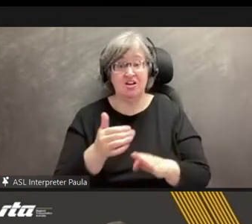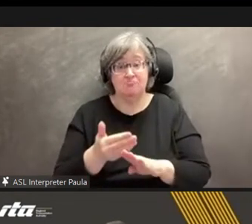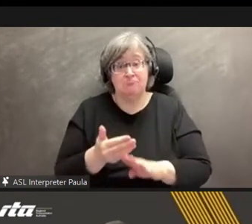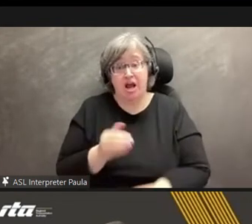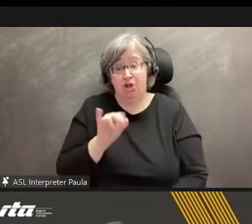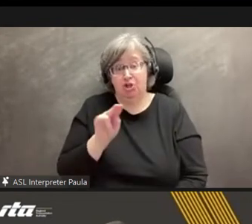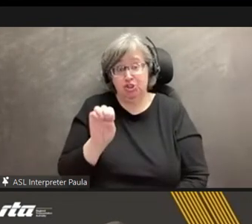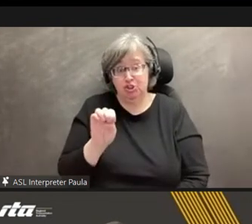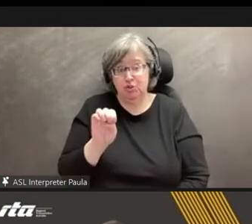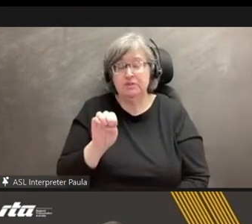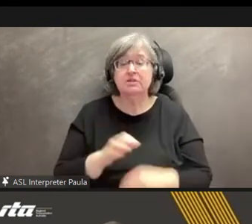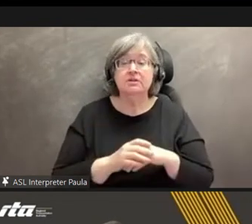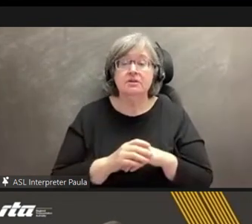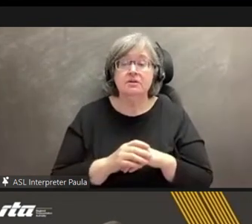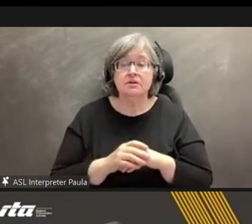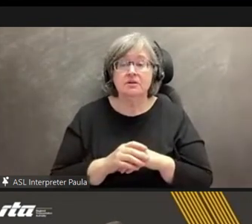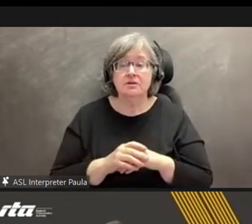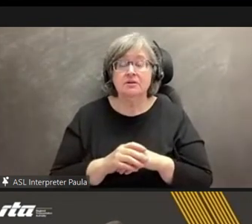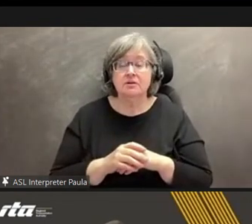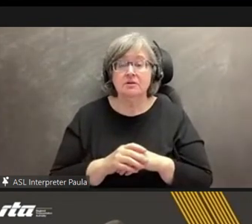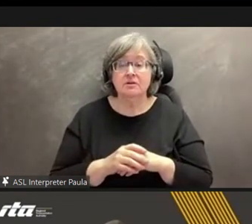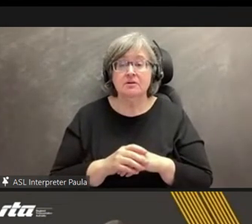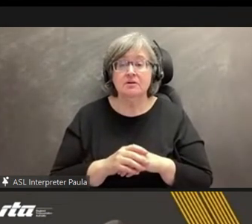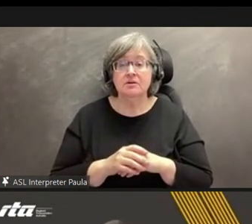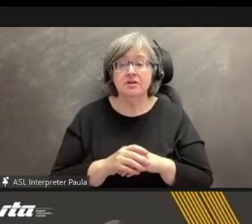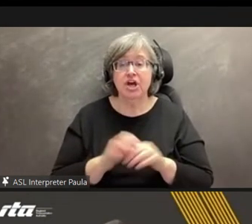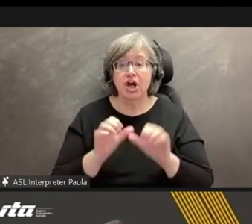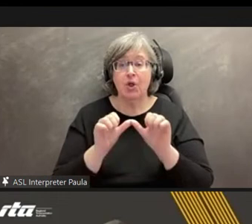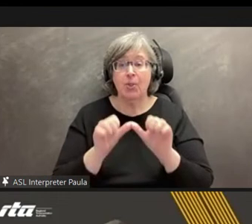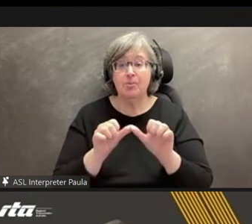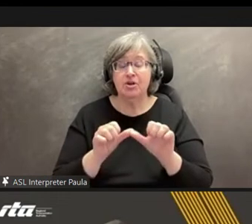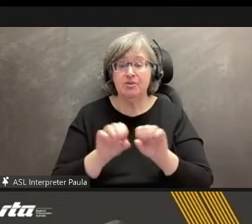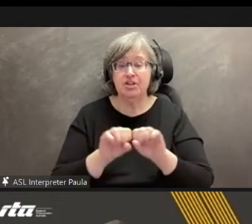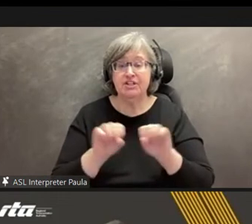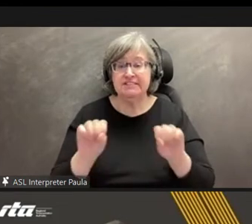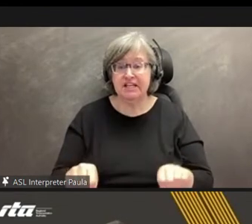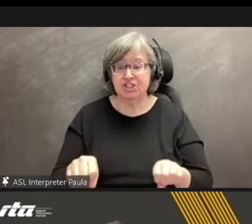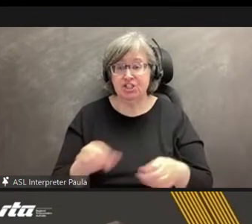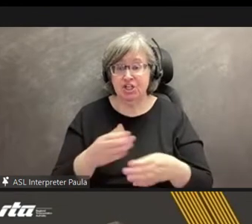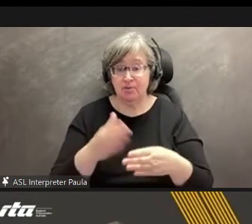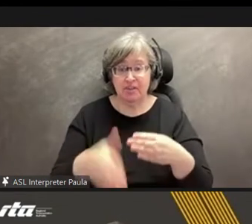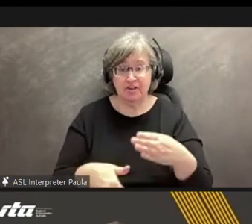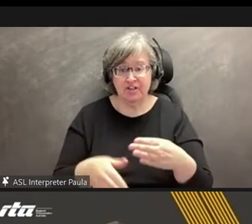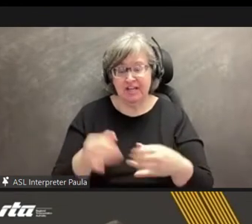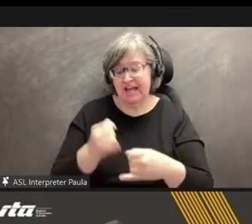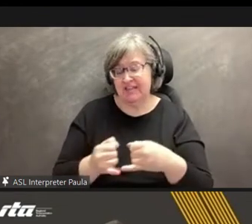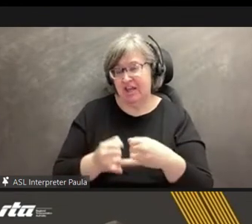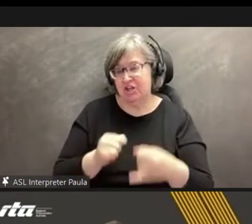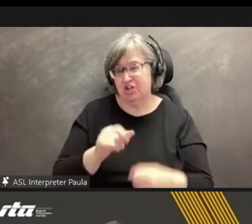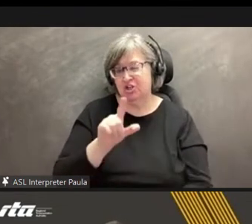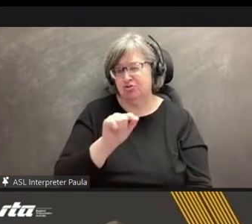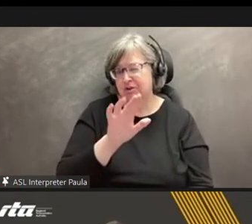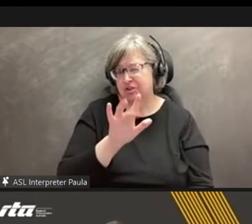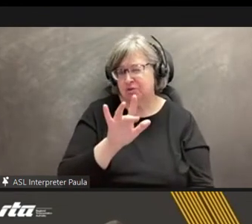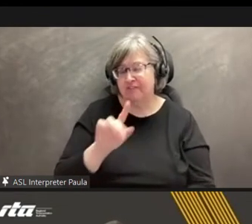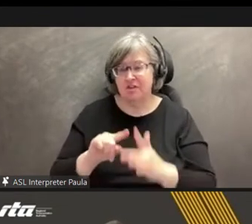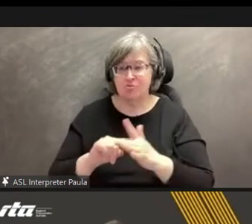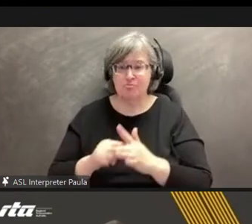And the, like I said earlier, the permanent station completion would be late 2025, early